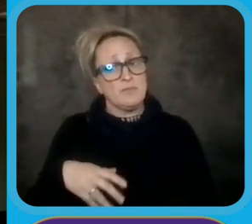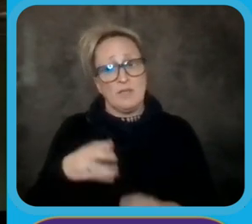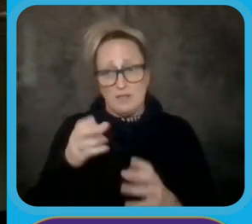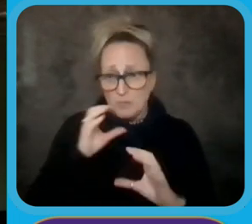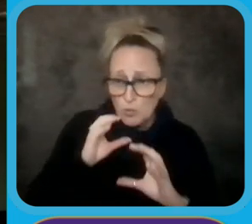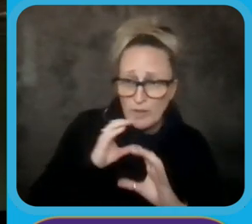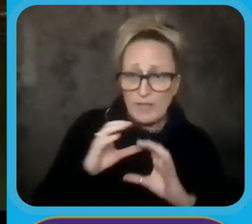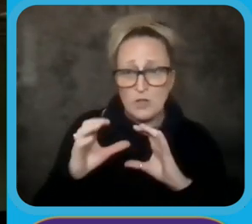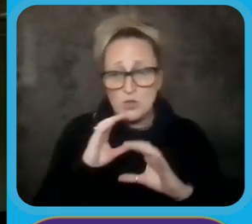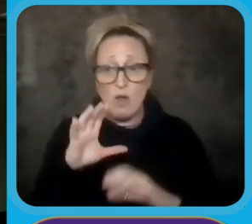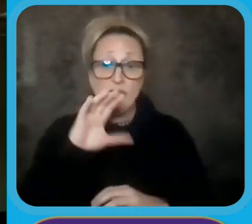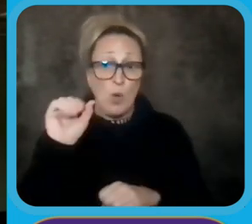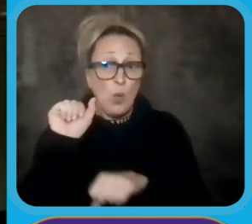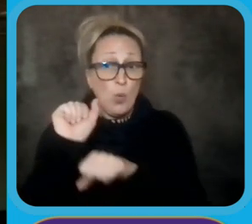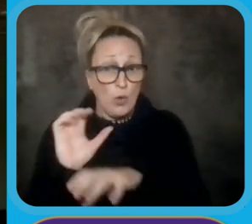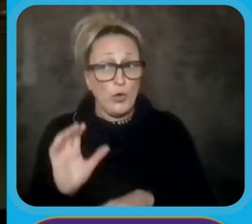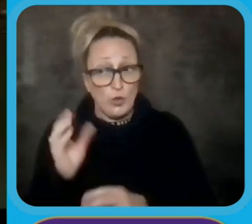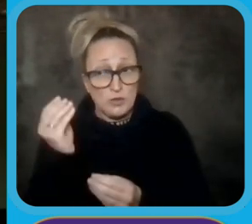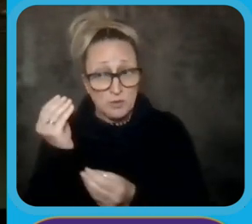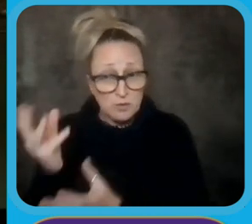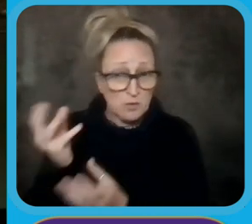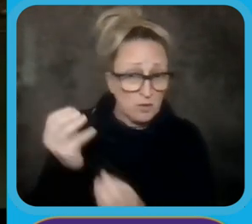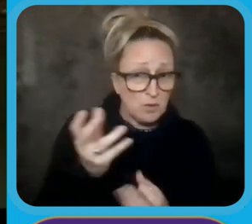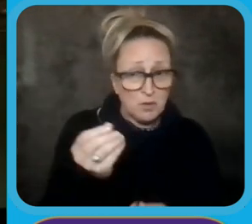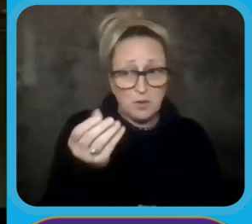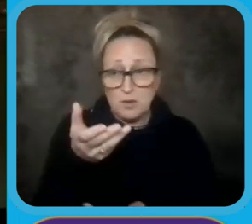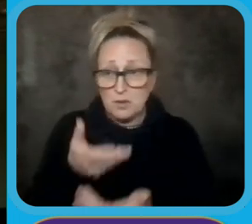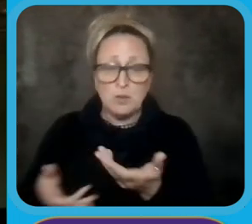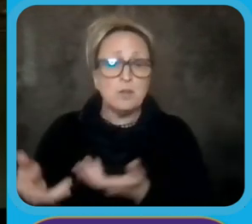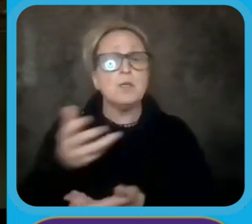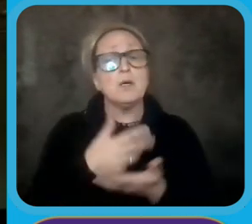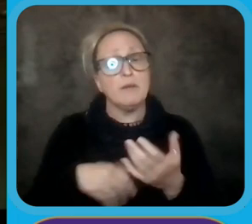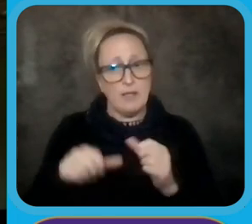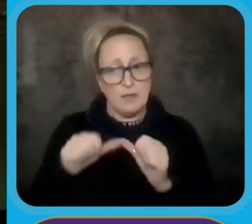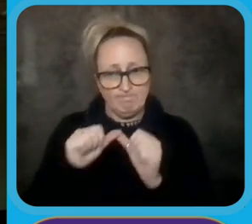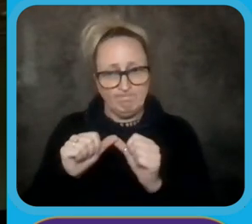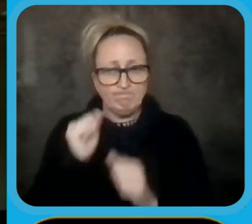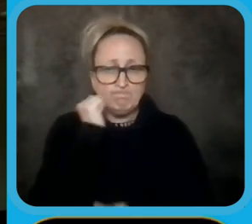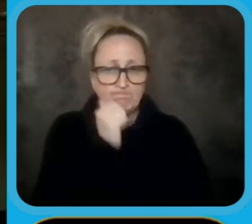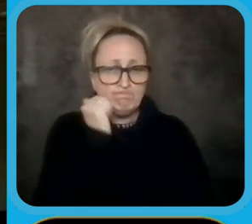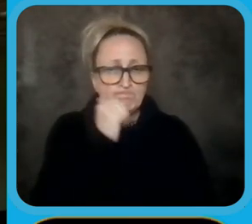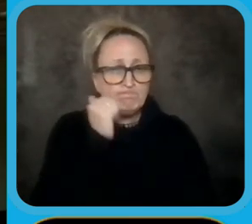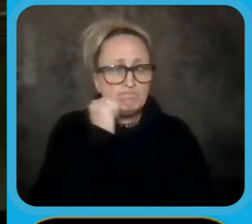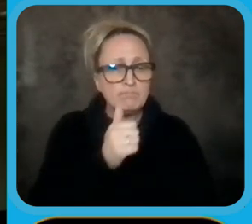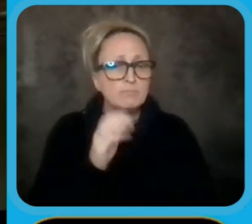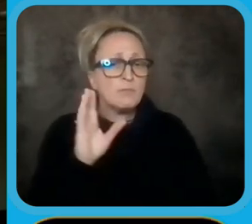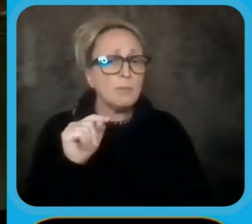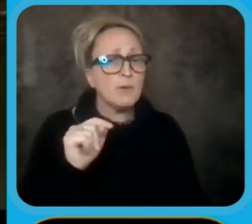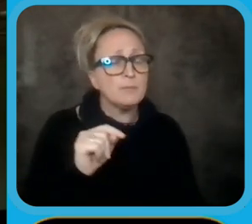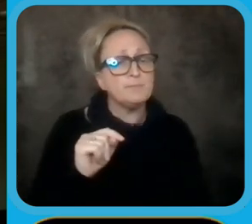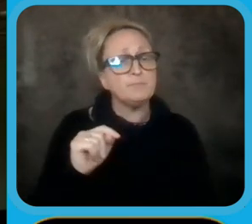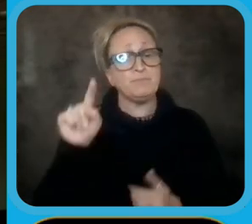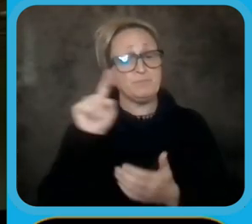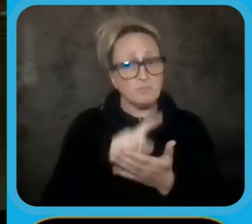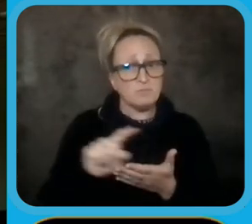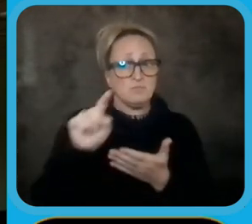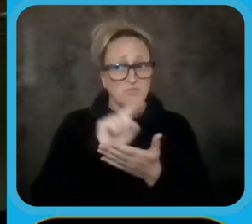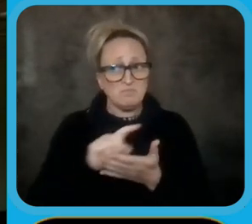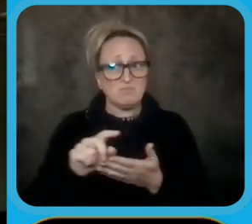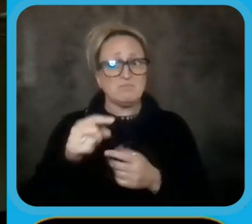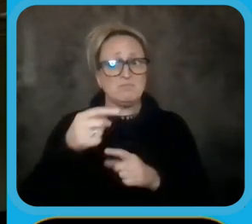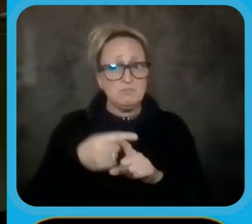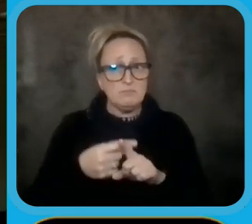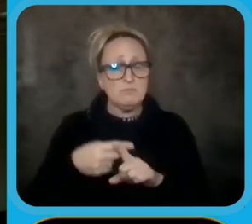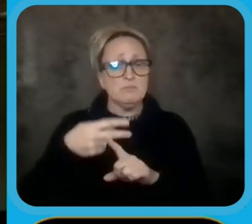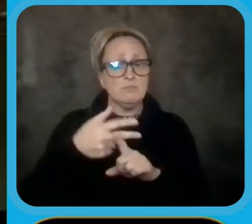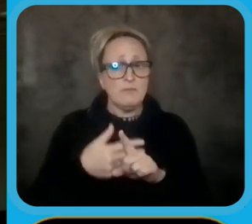the coworkers that got us pretty much day by day. But I mean, as the weeks turned into months, people were